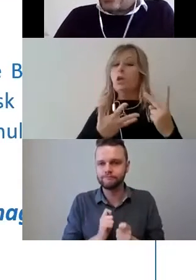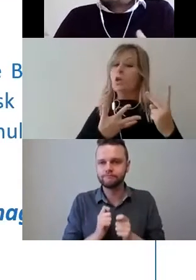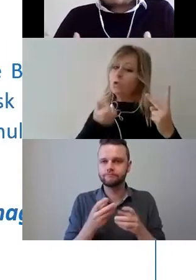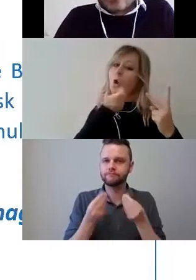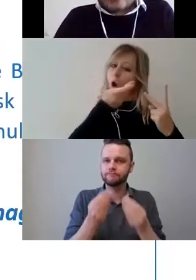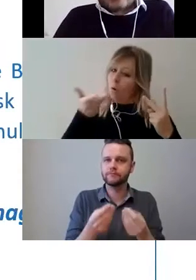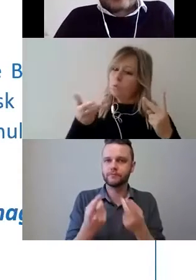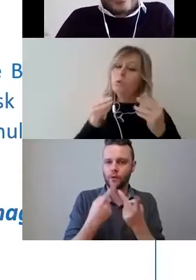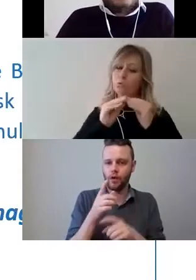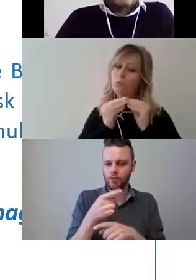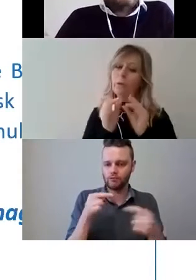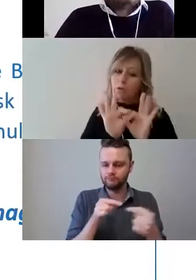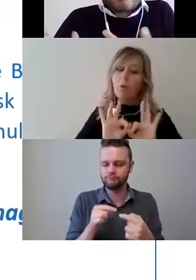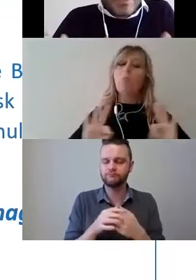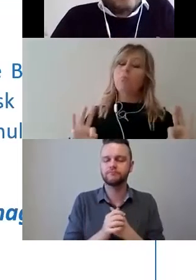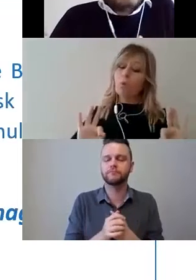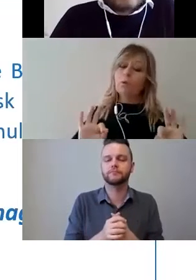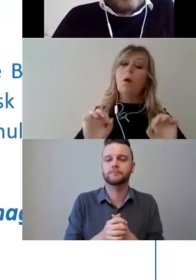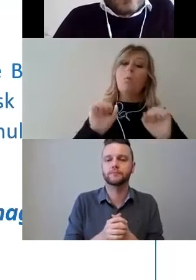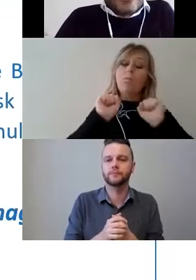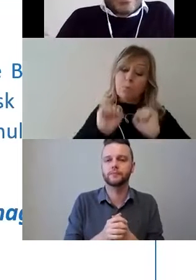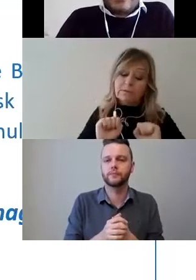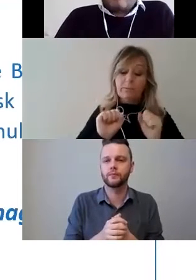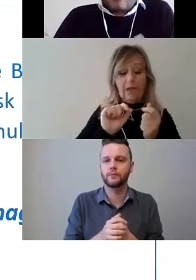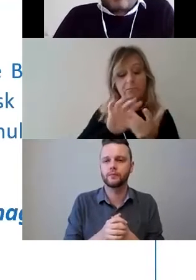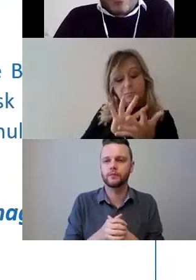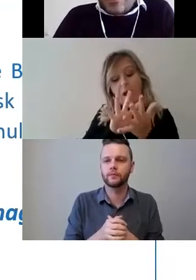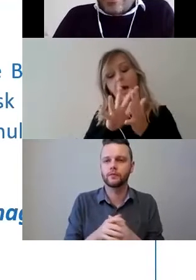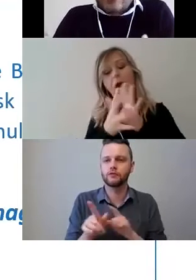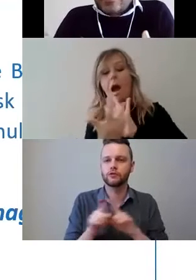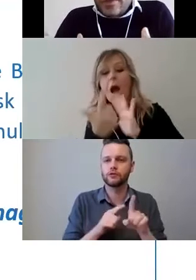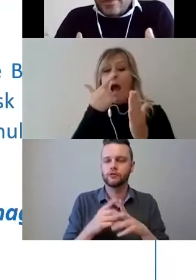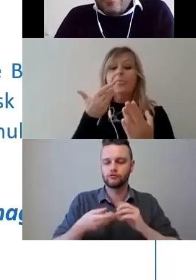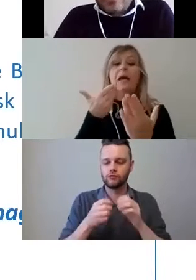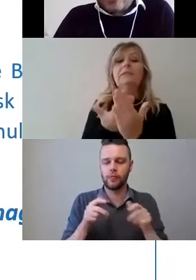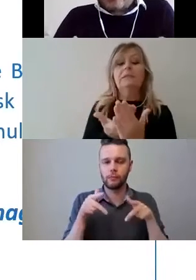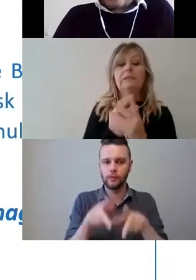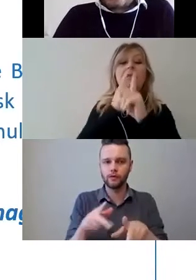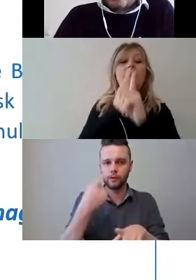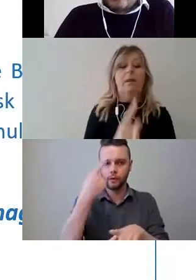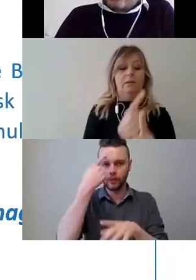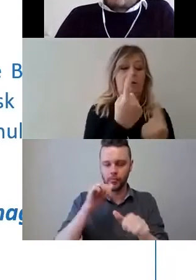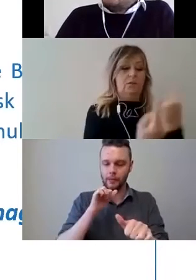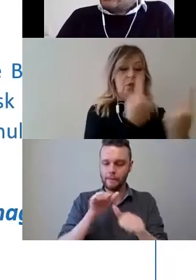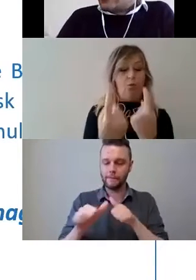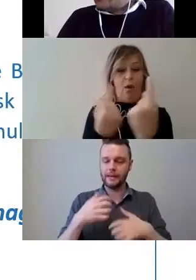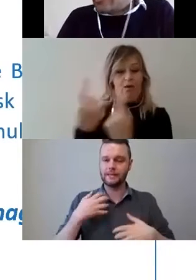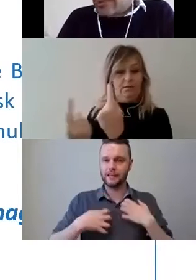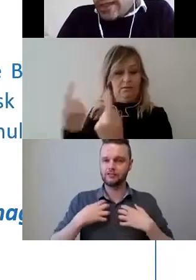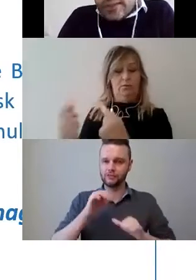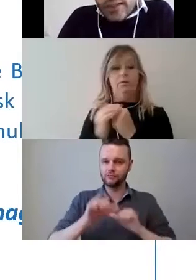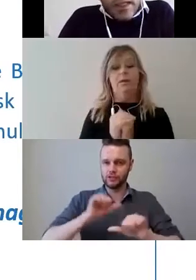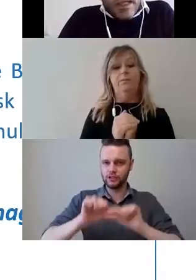applied in other contexts. And in designing the model, we thought about the best interest procedure that has